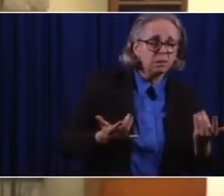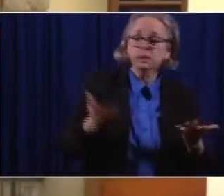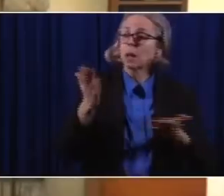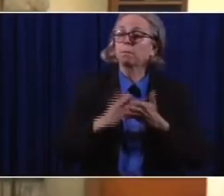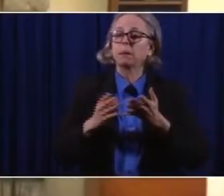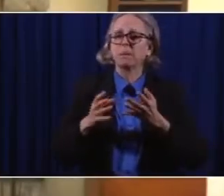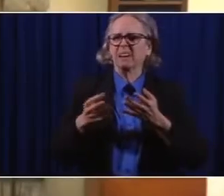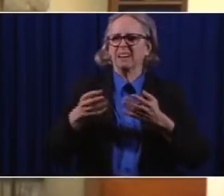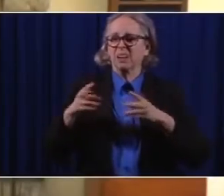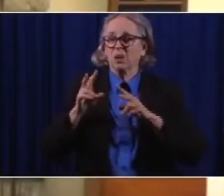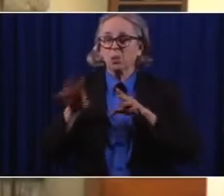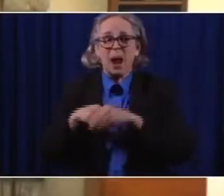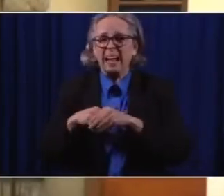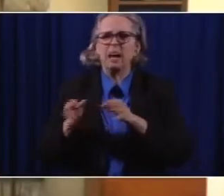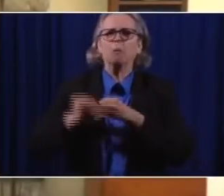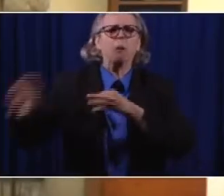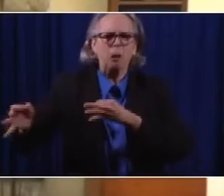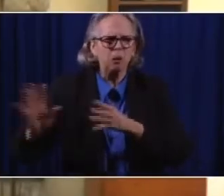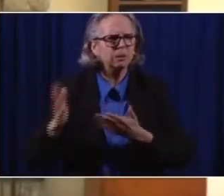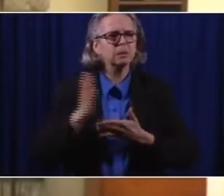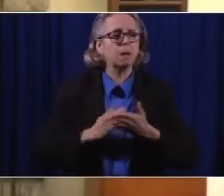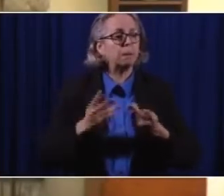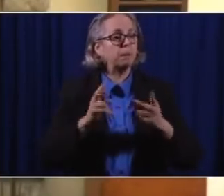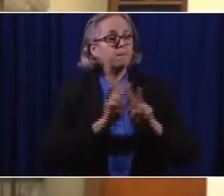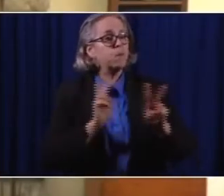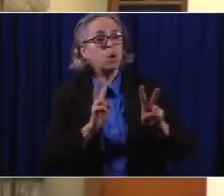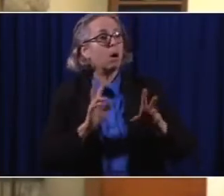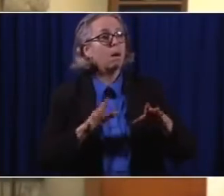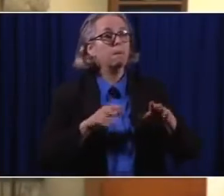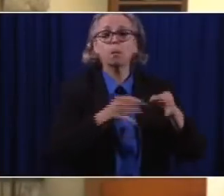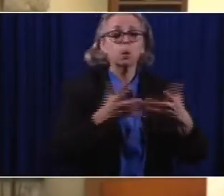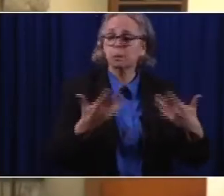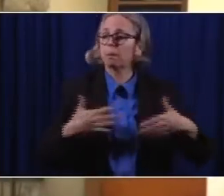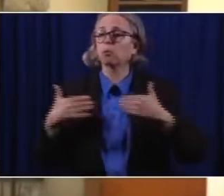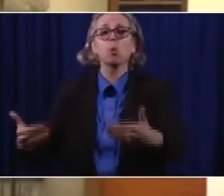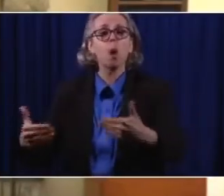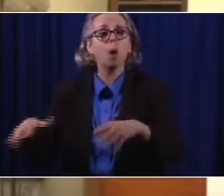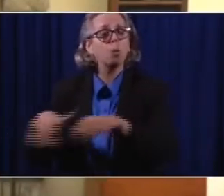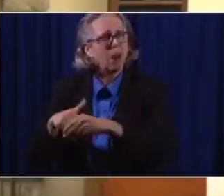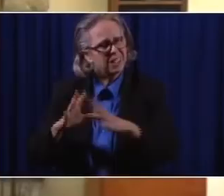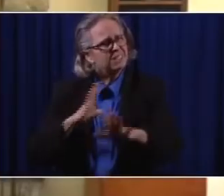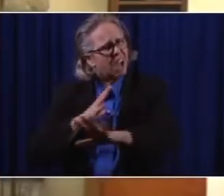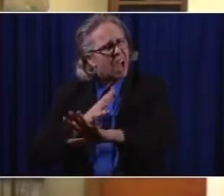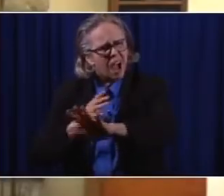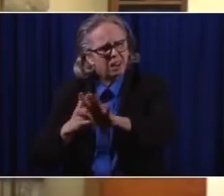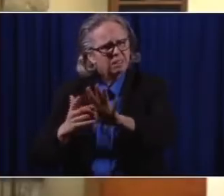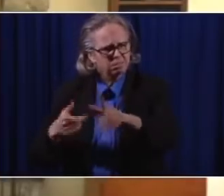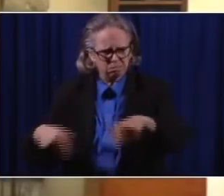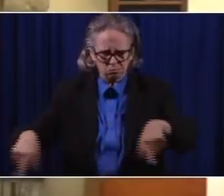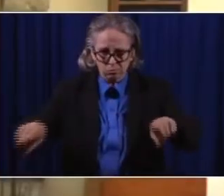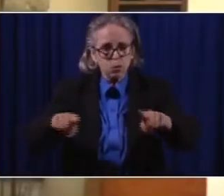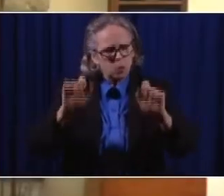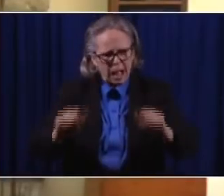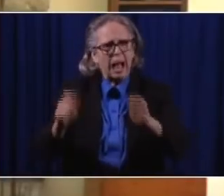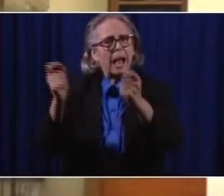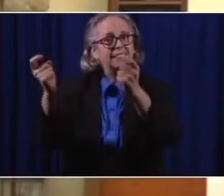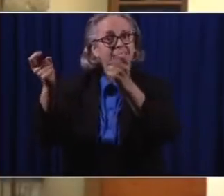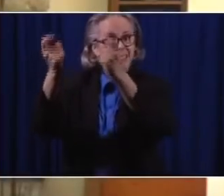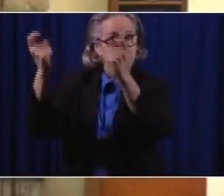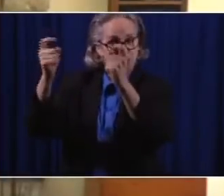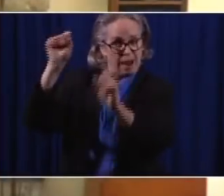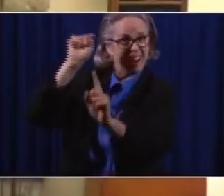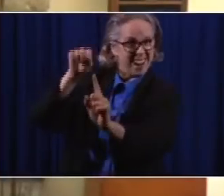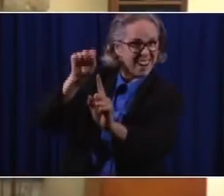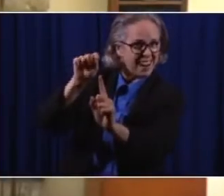celebration. And you certainly could do that. But if people want to have the celebration, they can do it. But, we're going to put out the basic guidelines, and they're